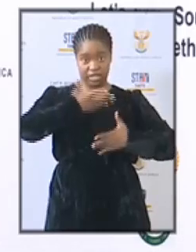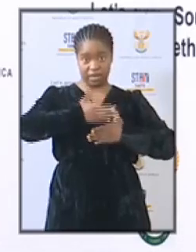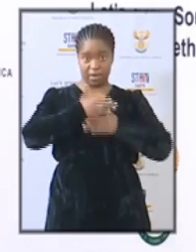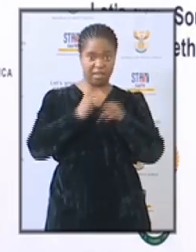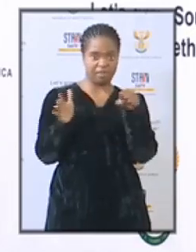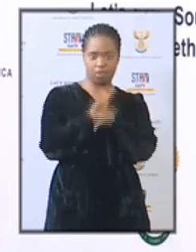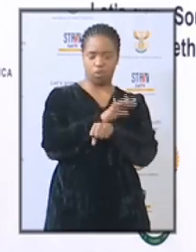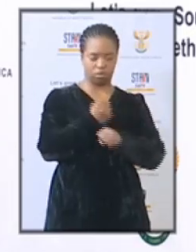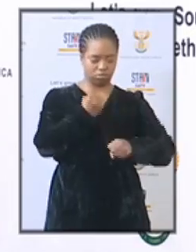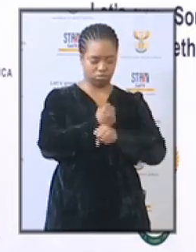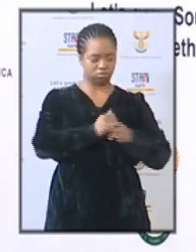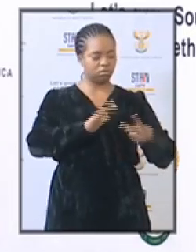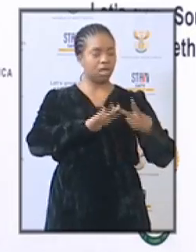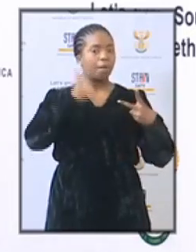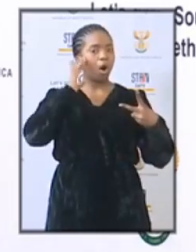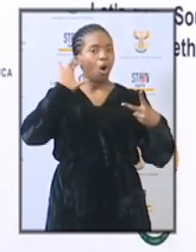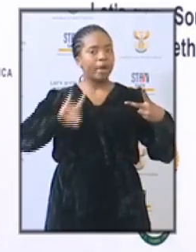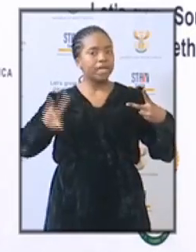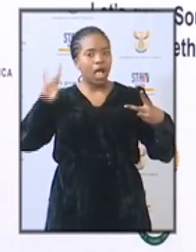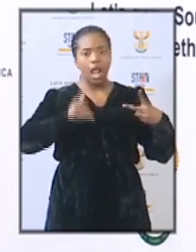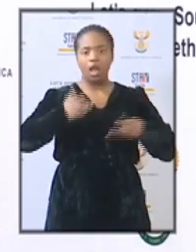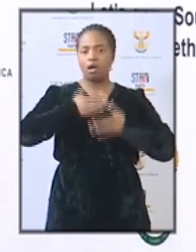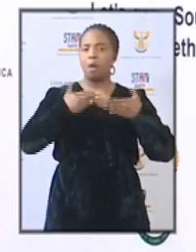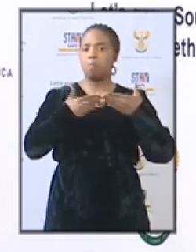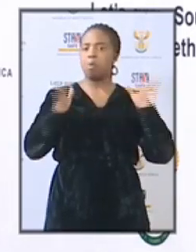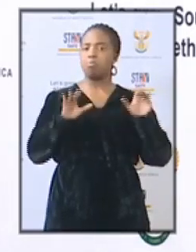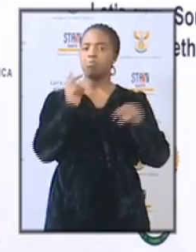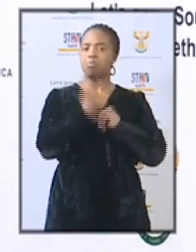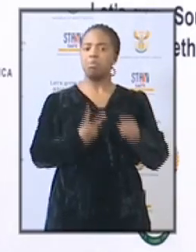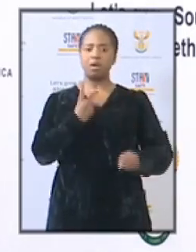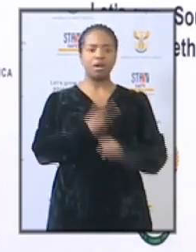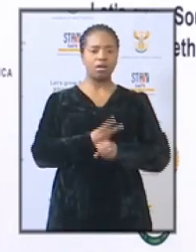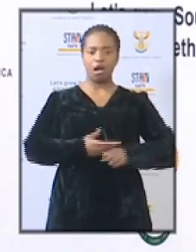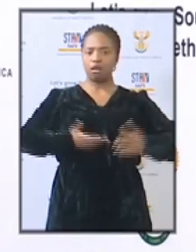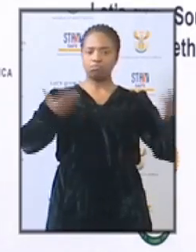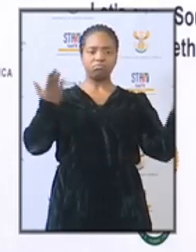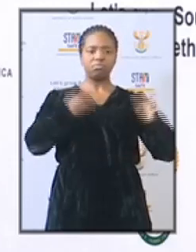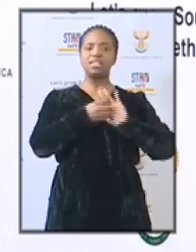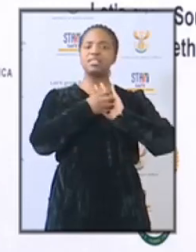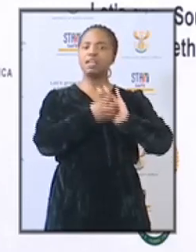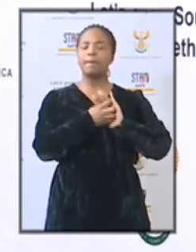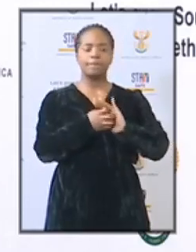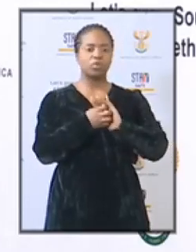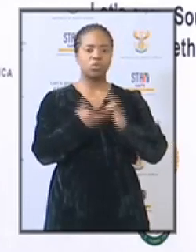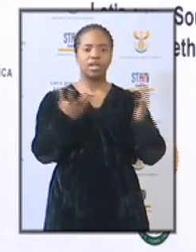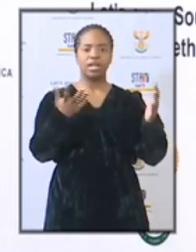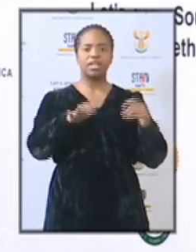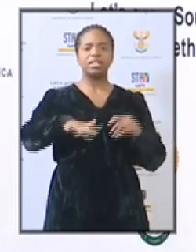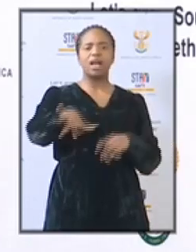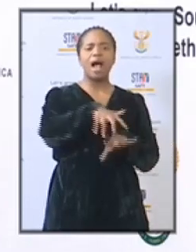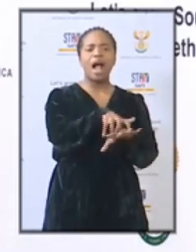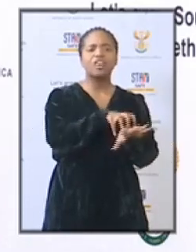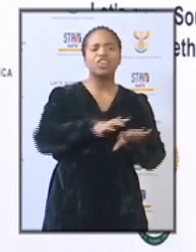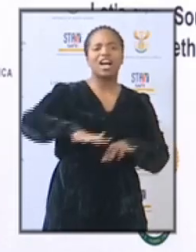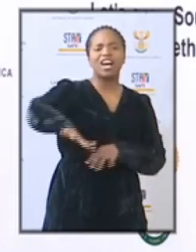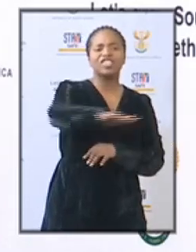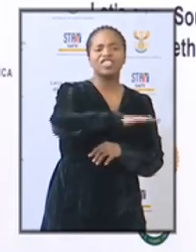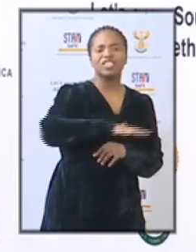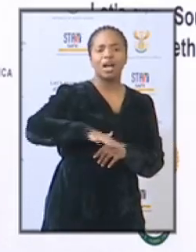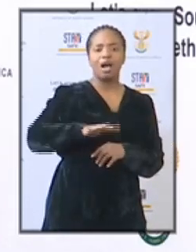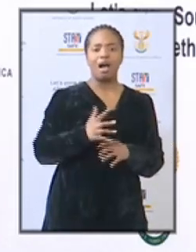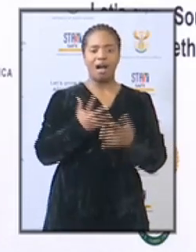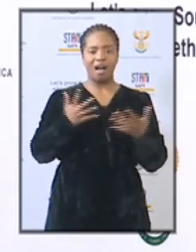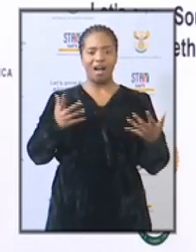fully, the hotels operating fully, then you know that, for example, sectors such as agriculture have